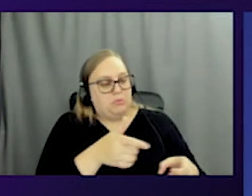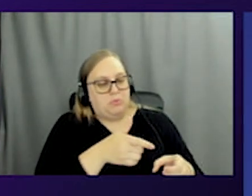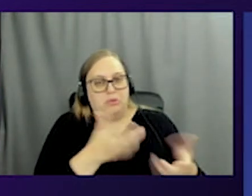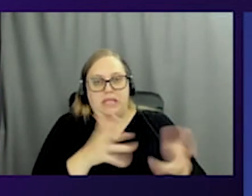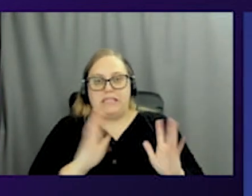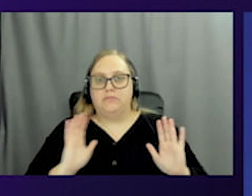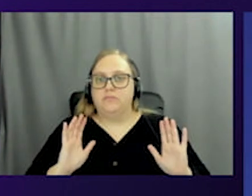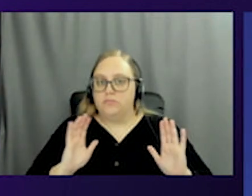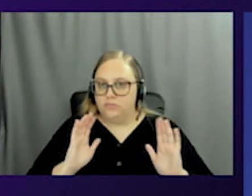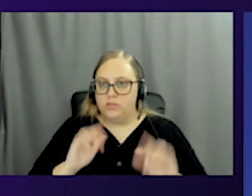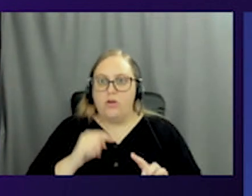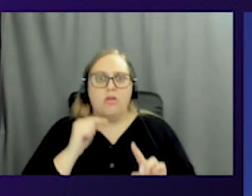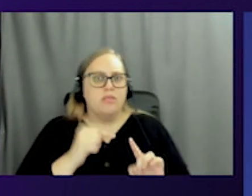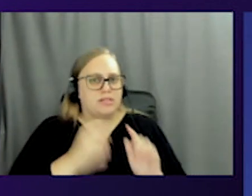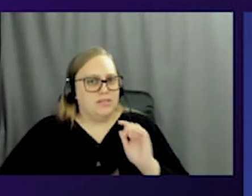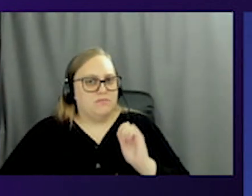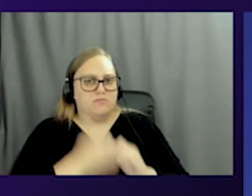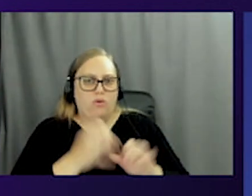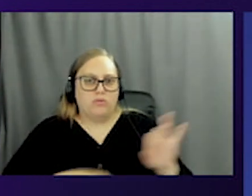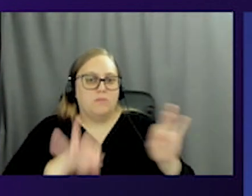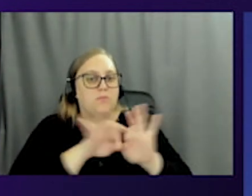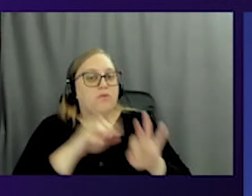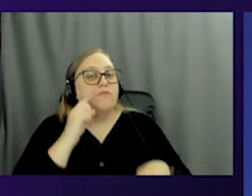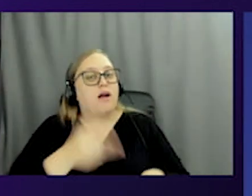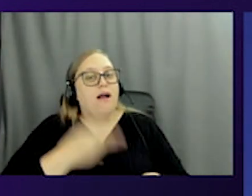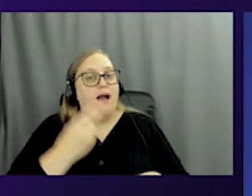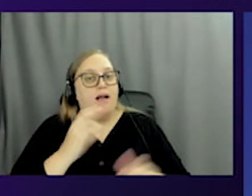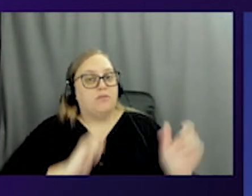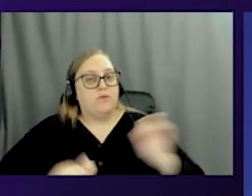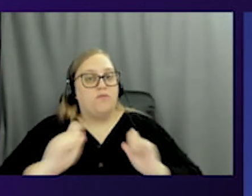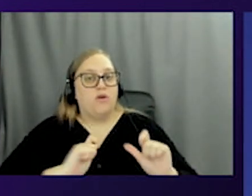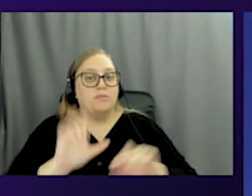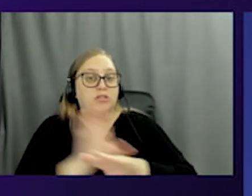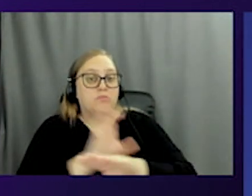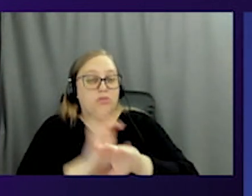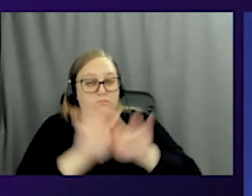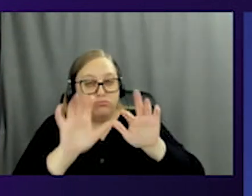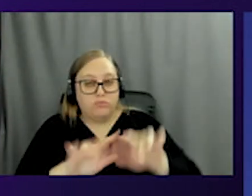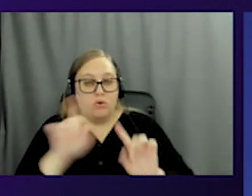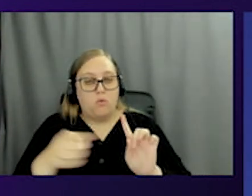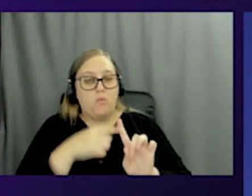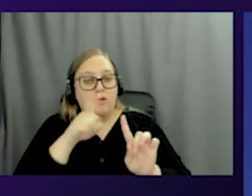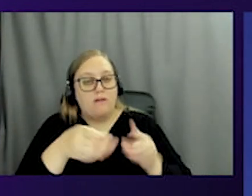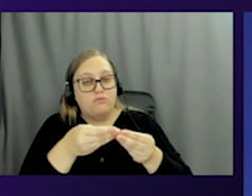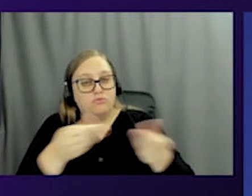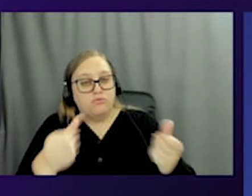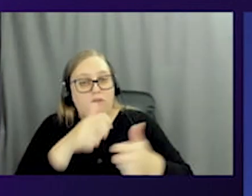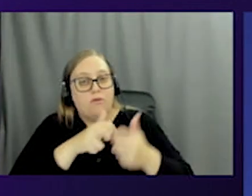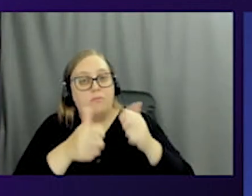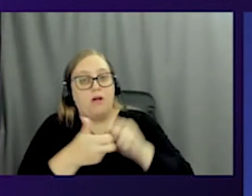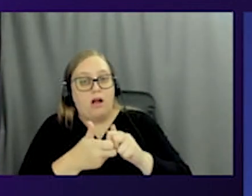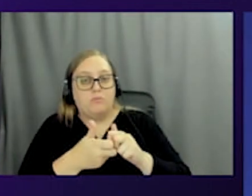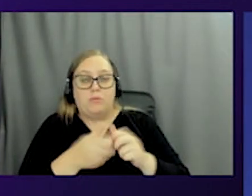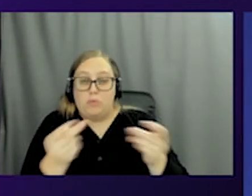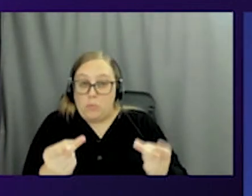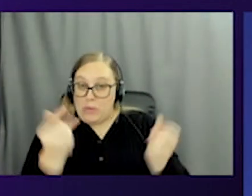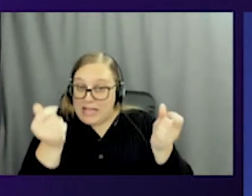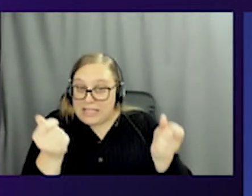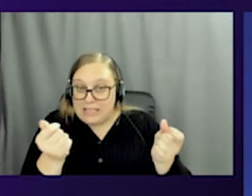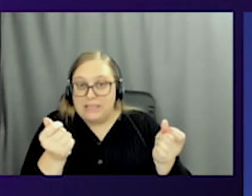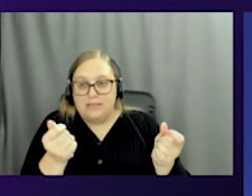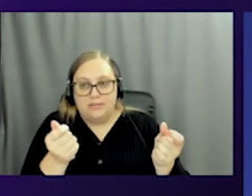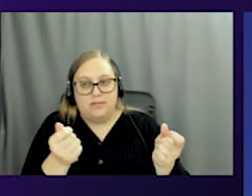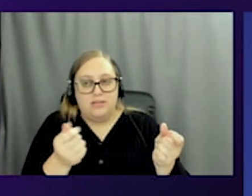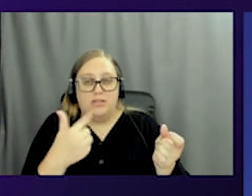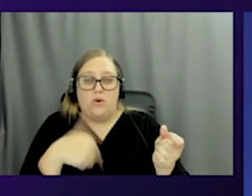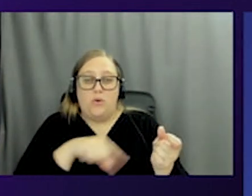high performance computing, is that when you have to solve a problem very quickly, that where time